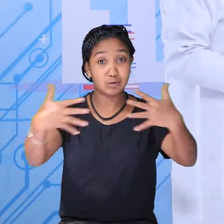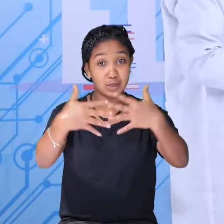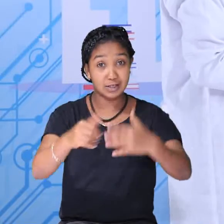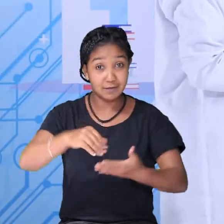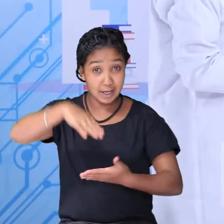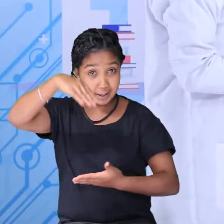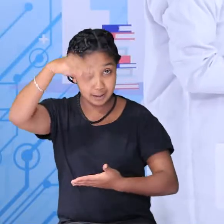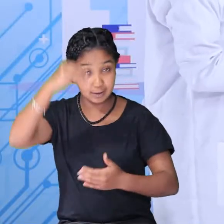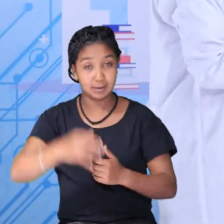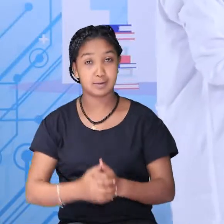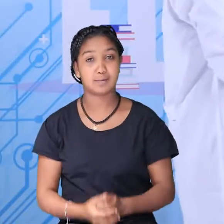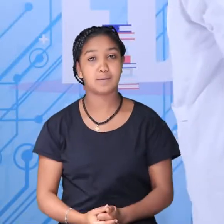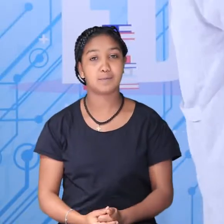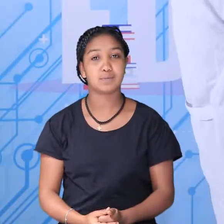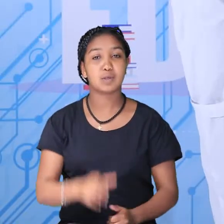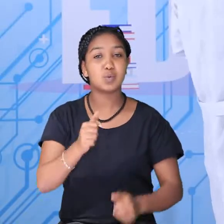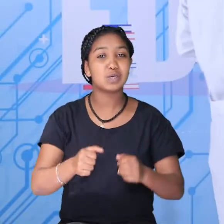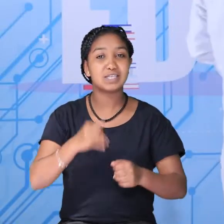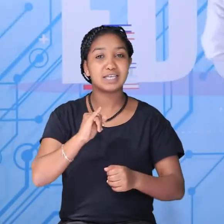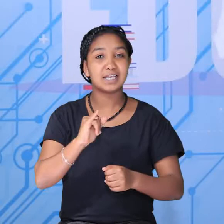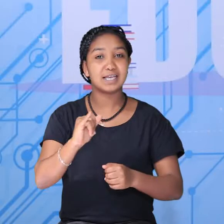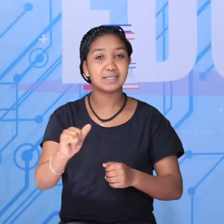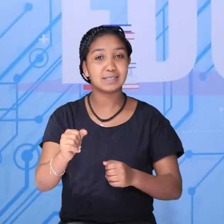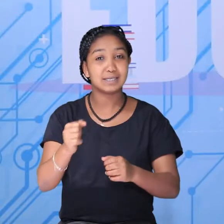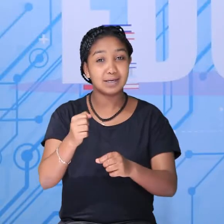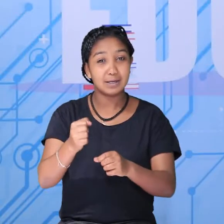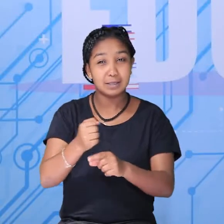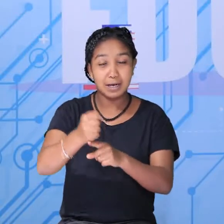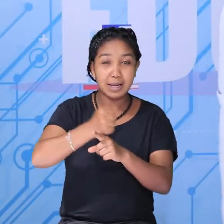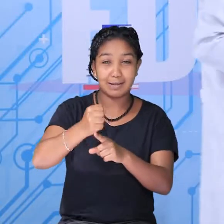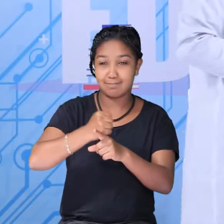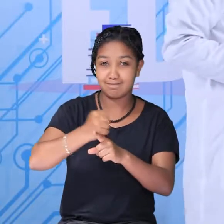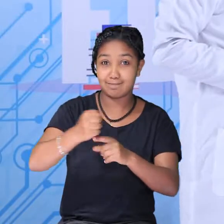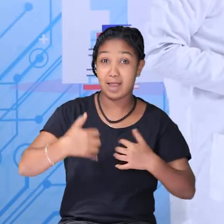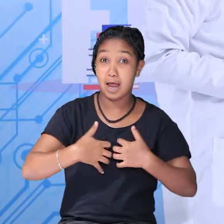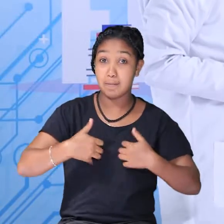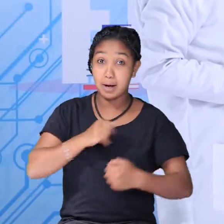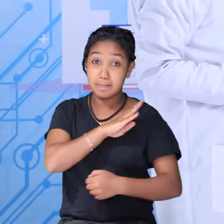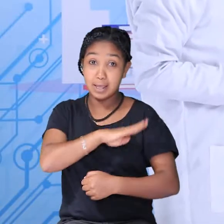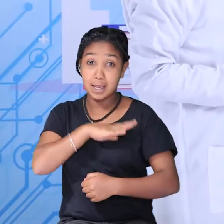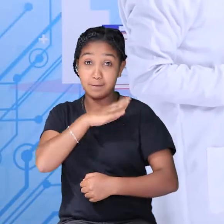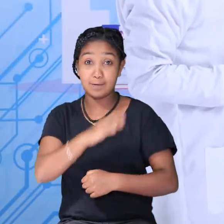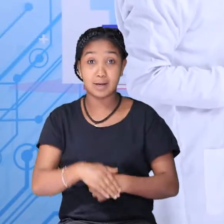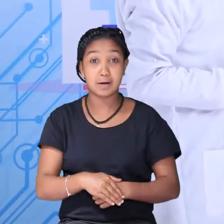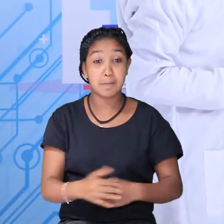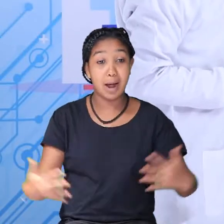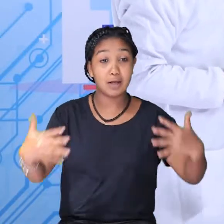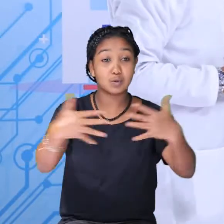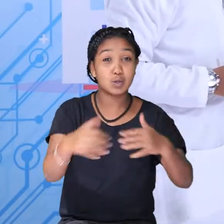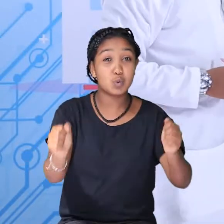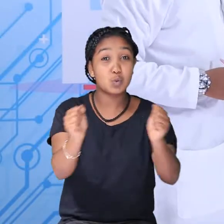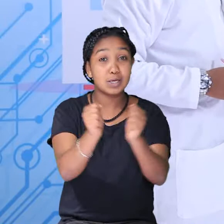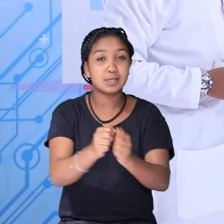learning which is training an animal behavior by associating